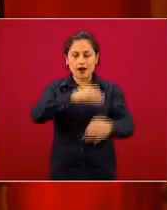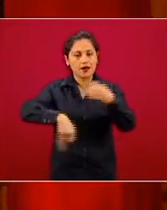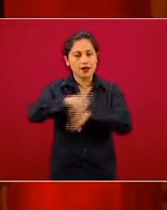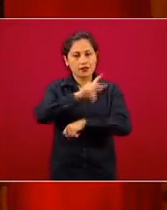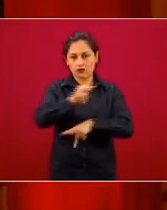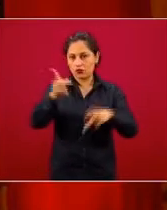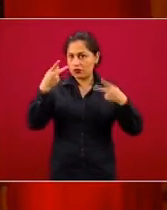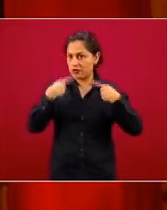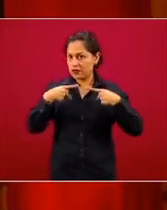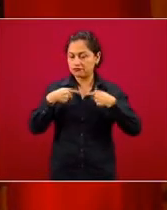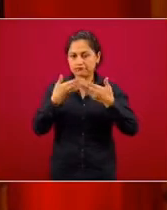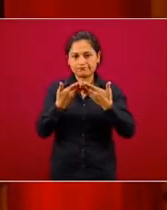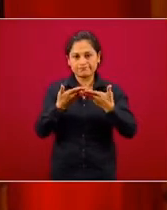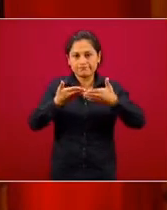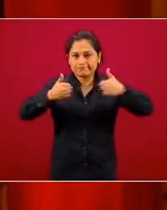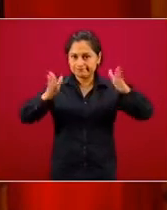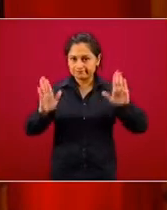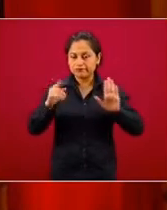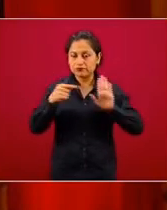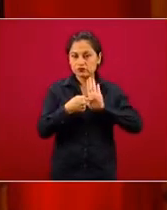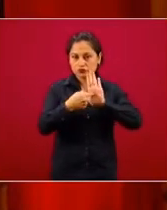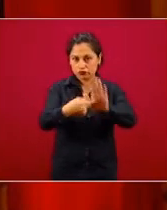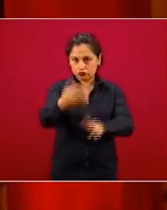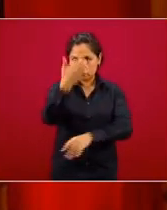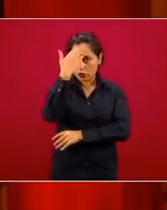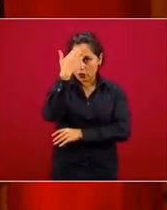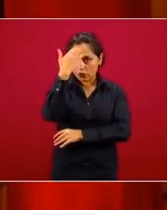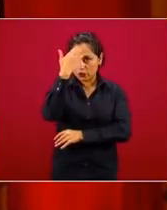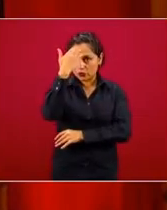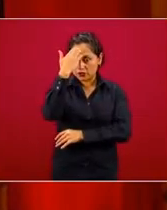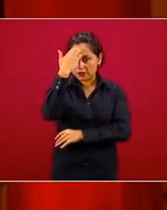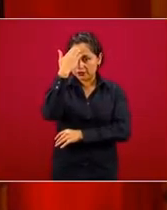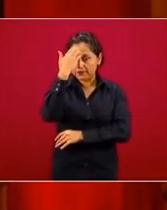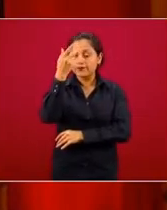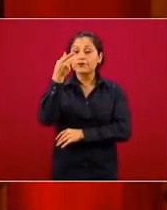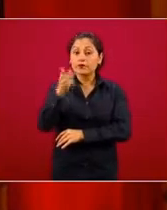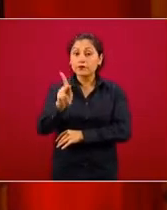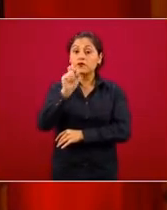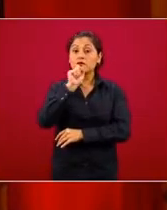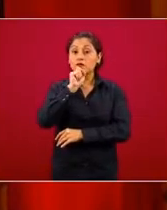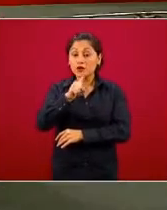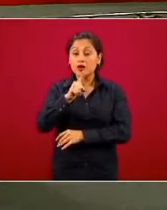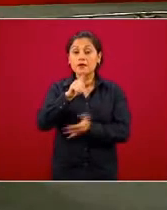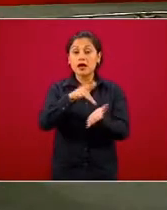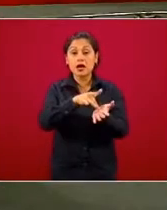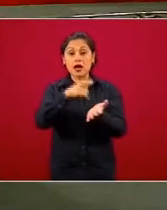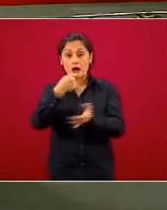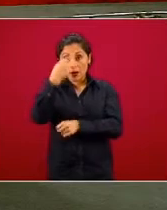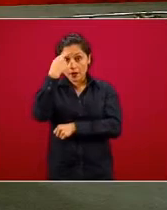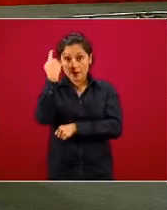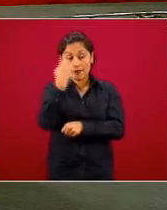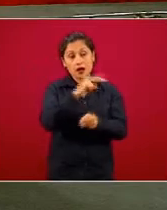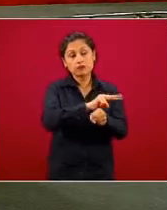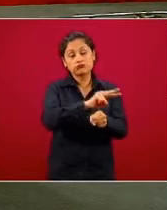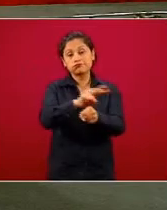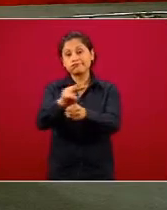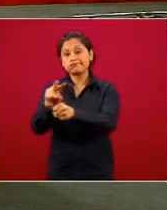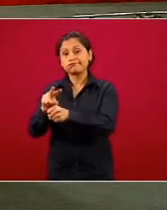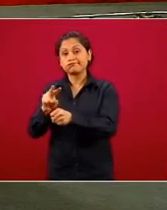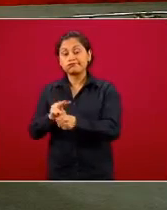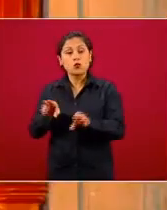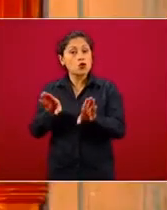openly and freely, and also so they can monitor or evaluate the actions that are being recommended from these public